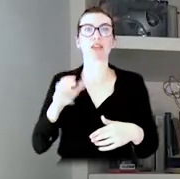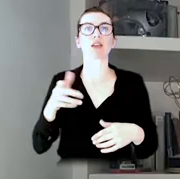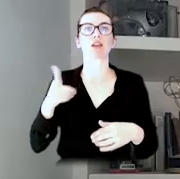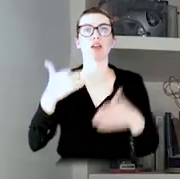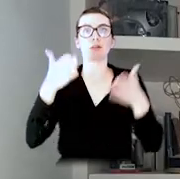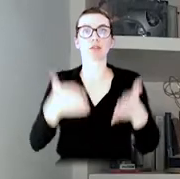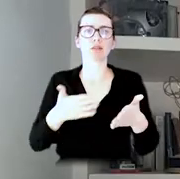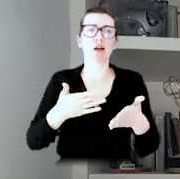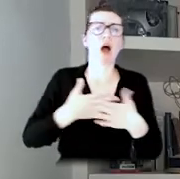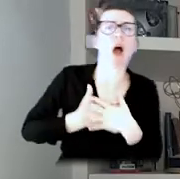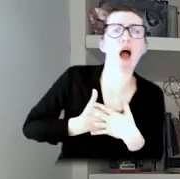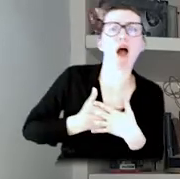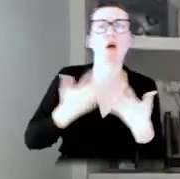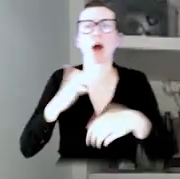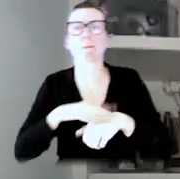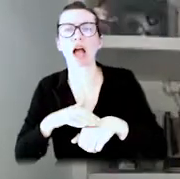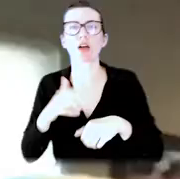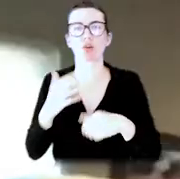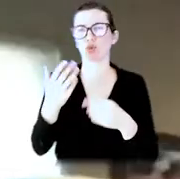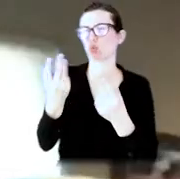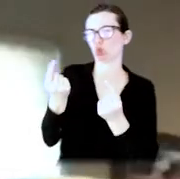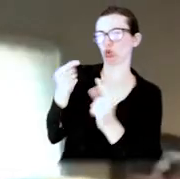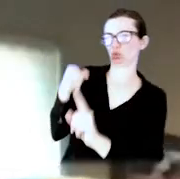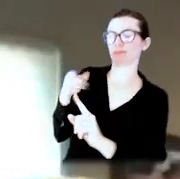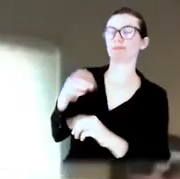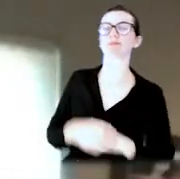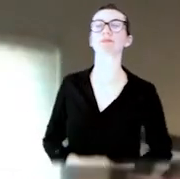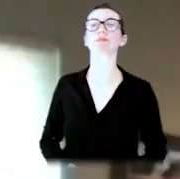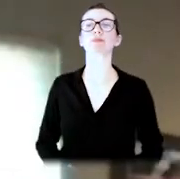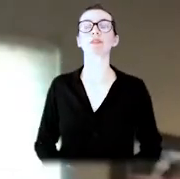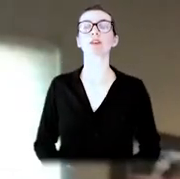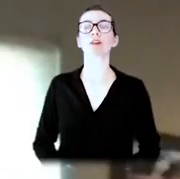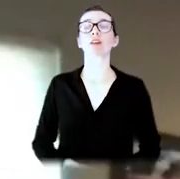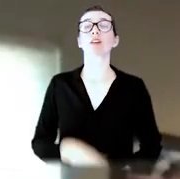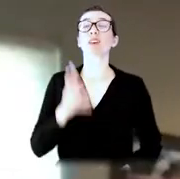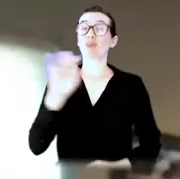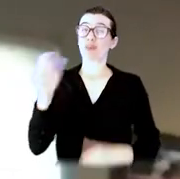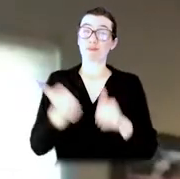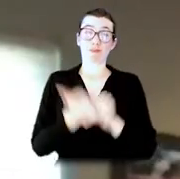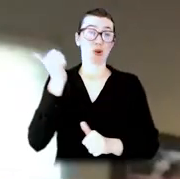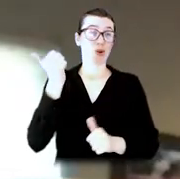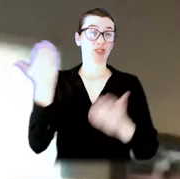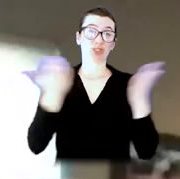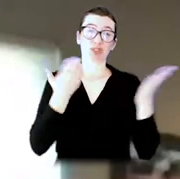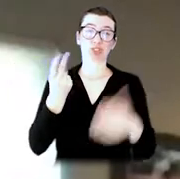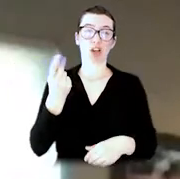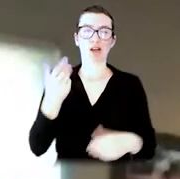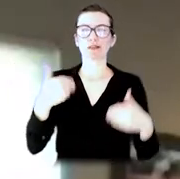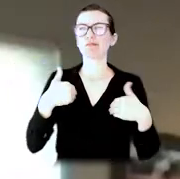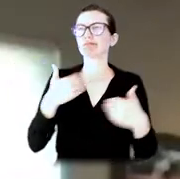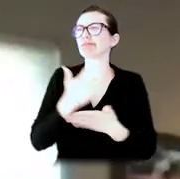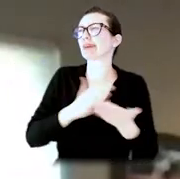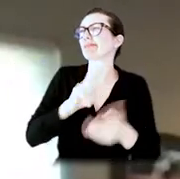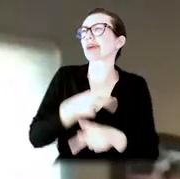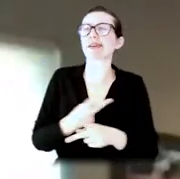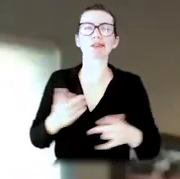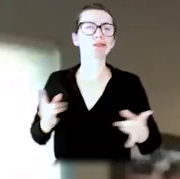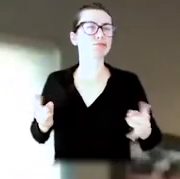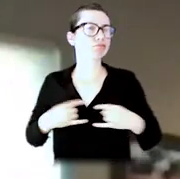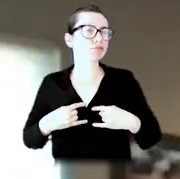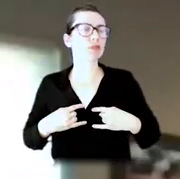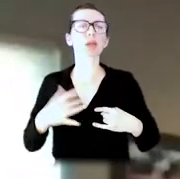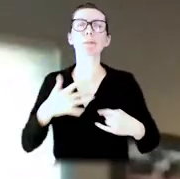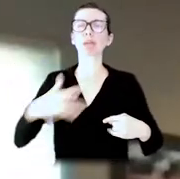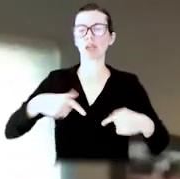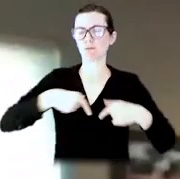should they do? Well, most of our service dogs have some kind of vest on, and usually it says